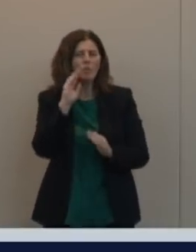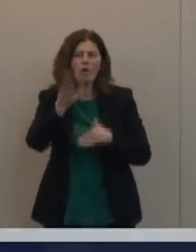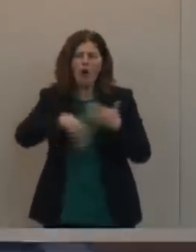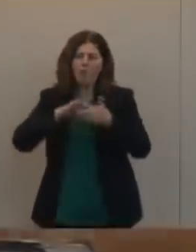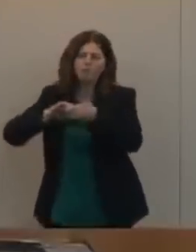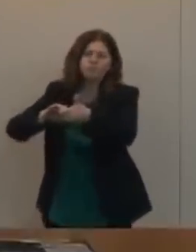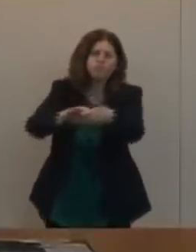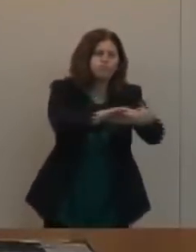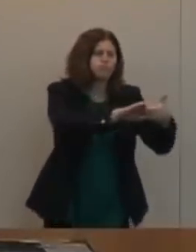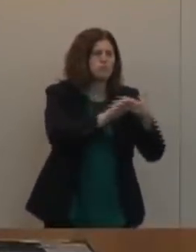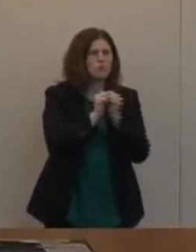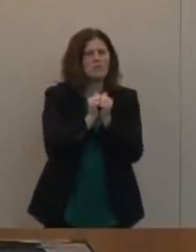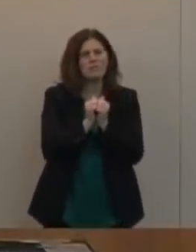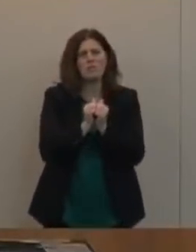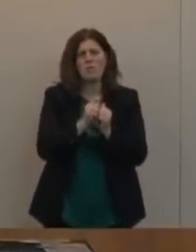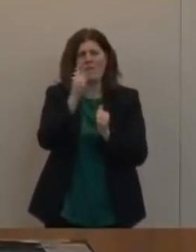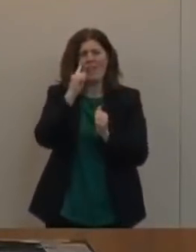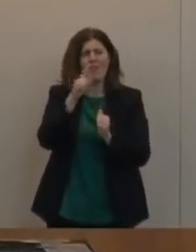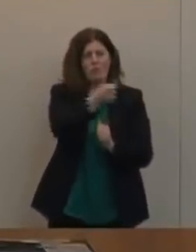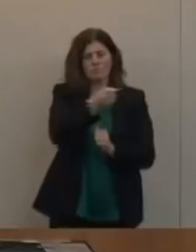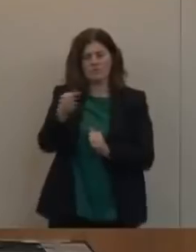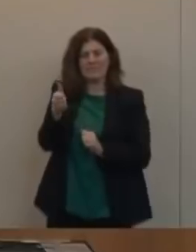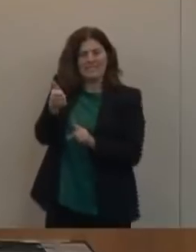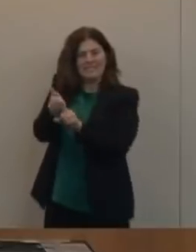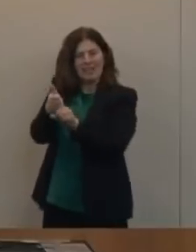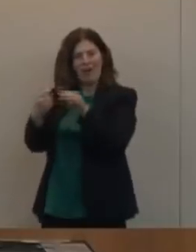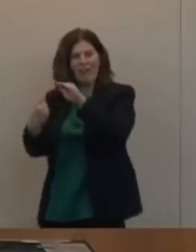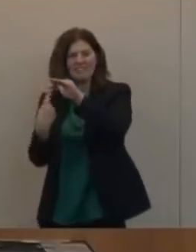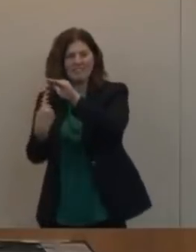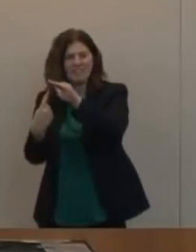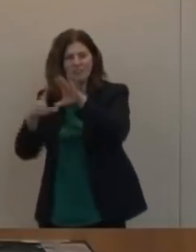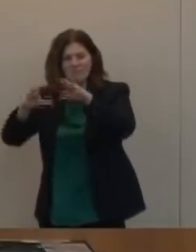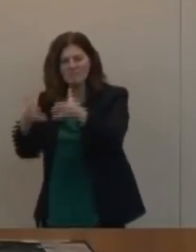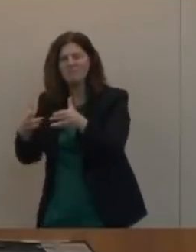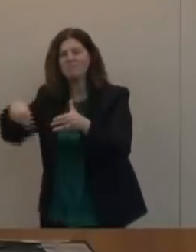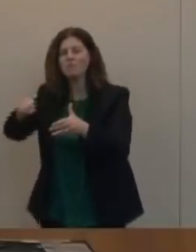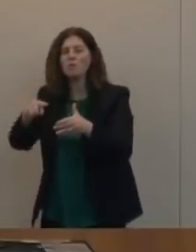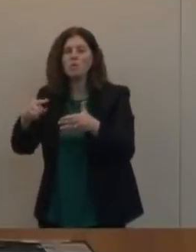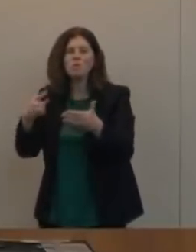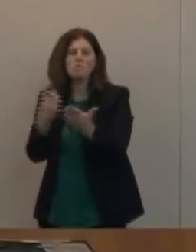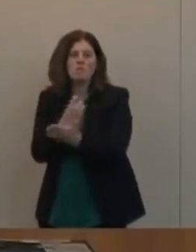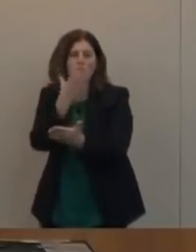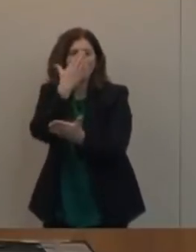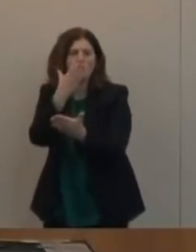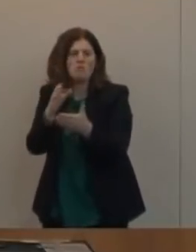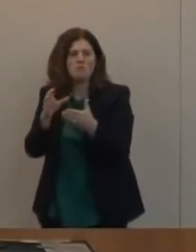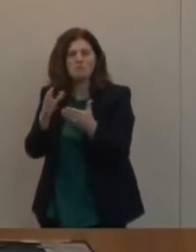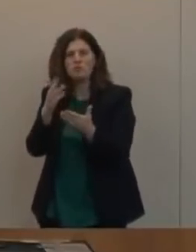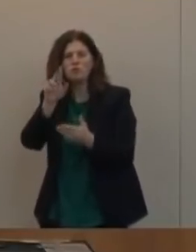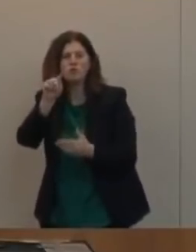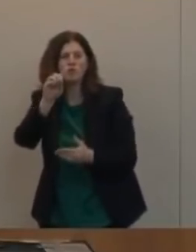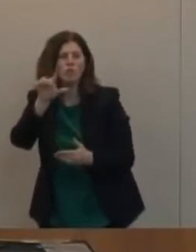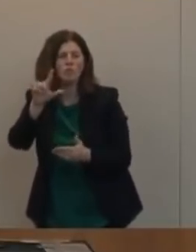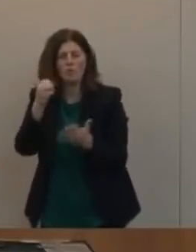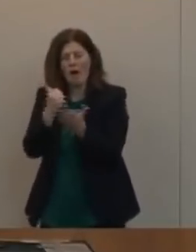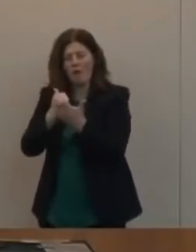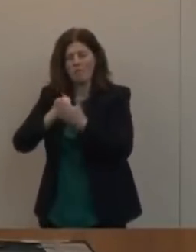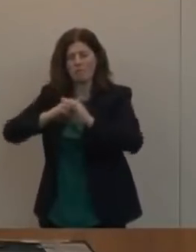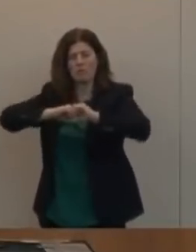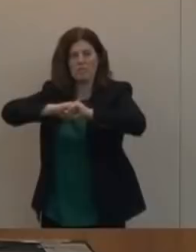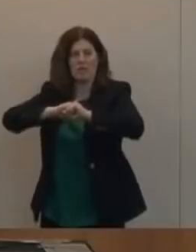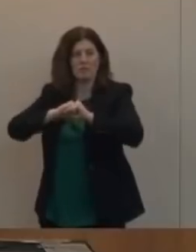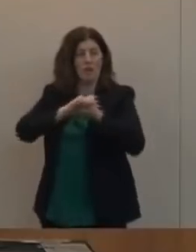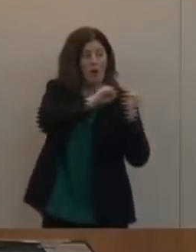this together. We think these self-isolation sites are an incredible opportunity and tool to further protect